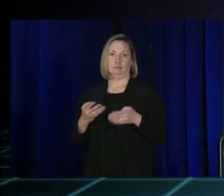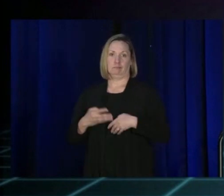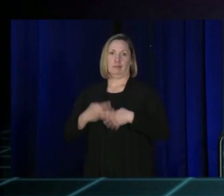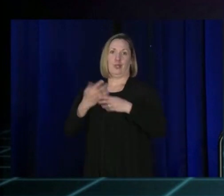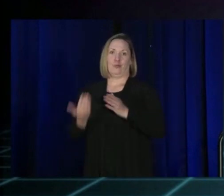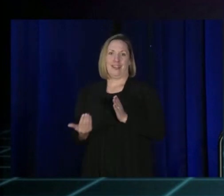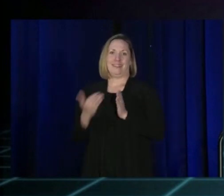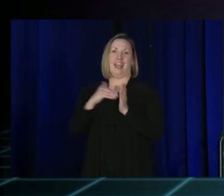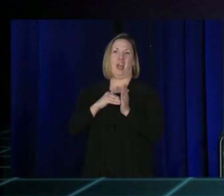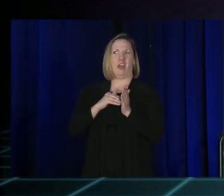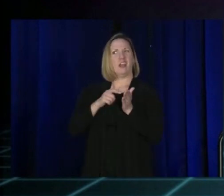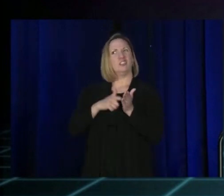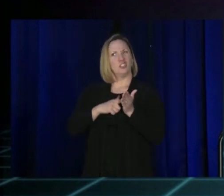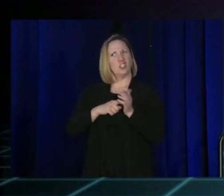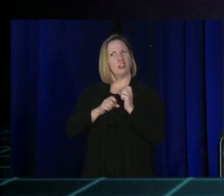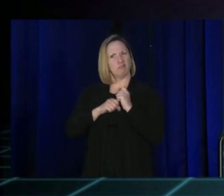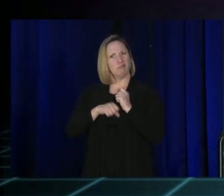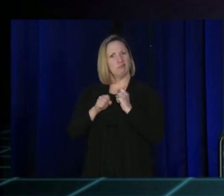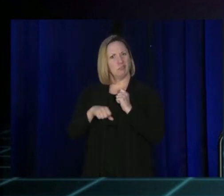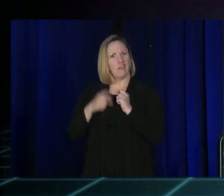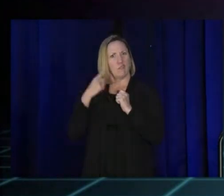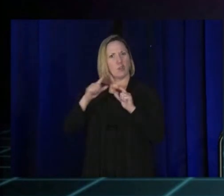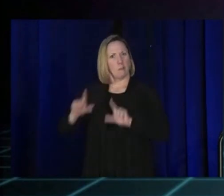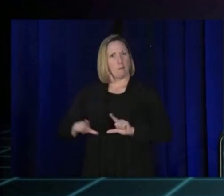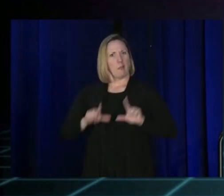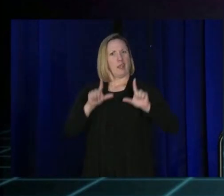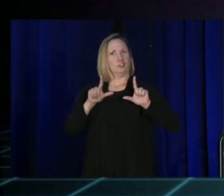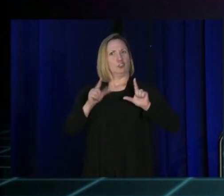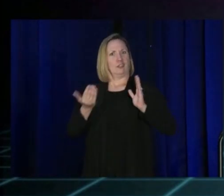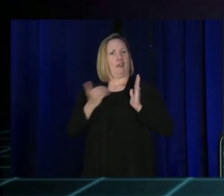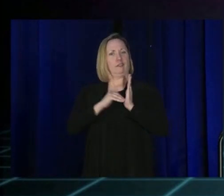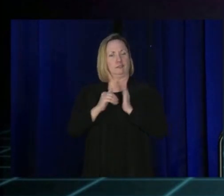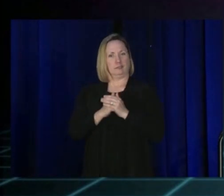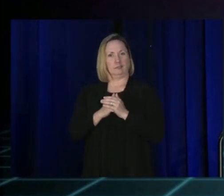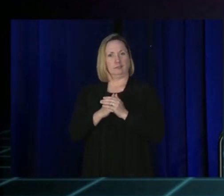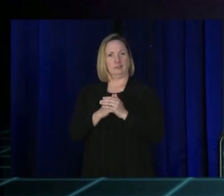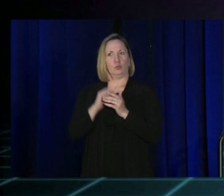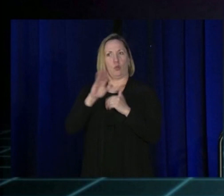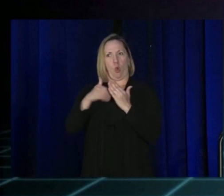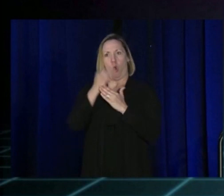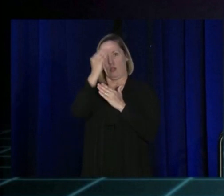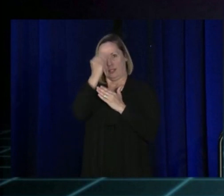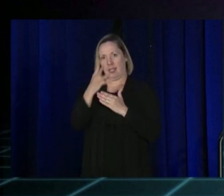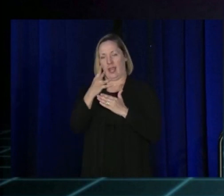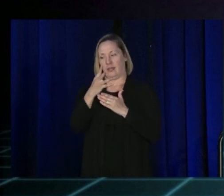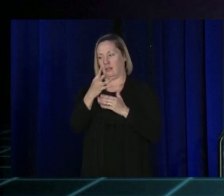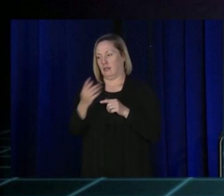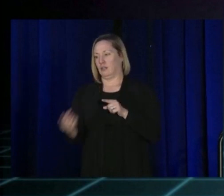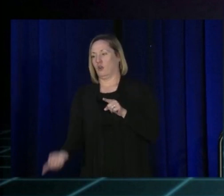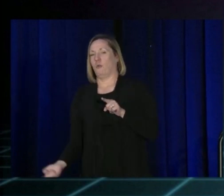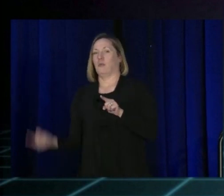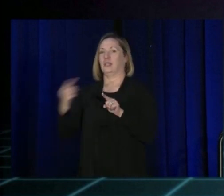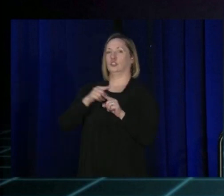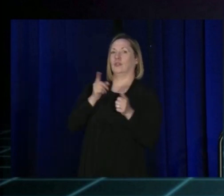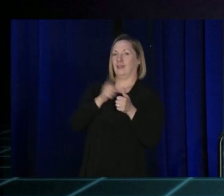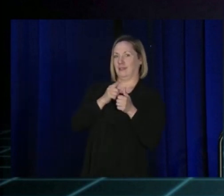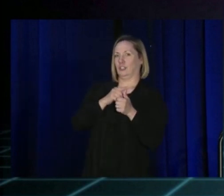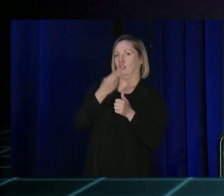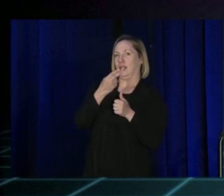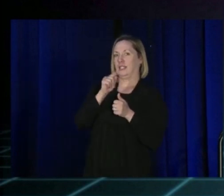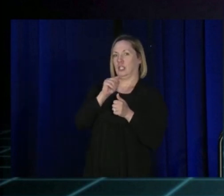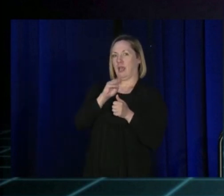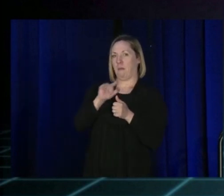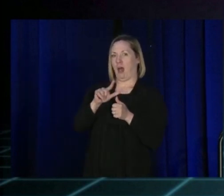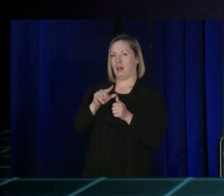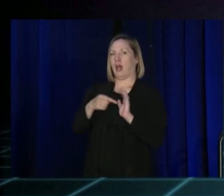took a while for the page to load, right? So we're getting all of the data. We get back an initial HTML page, which I'll show